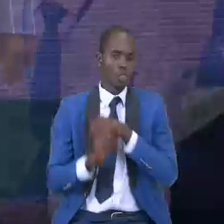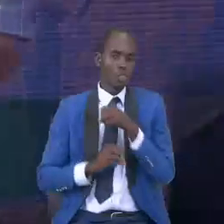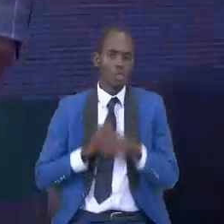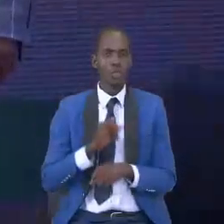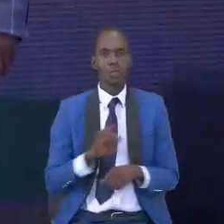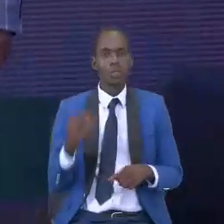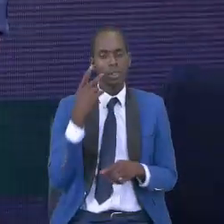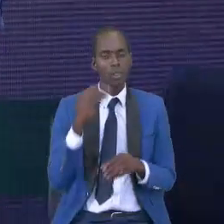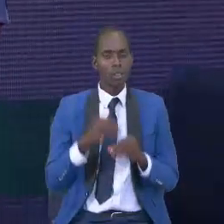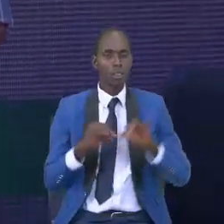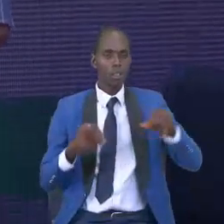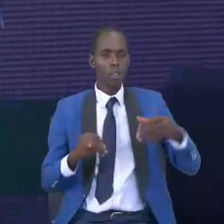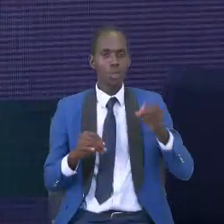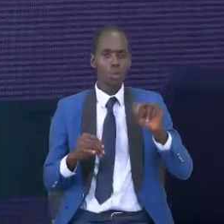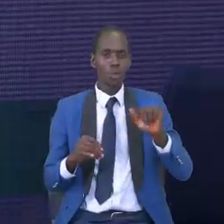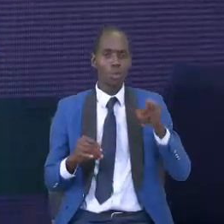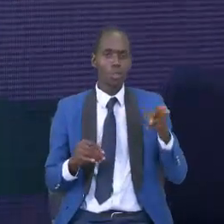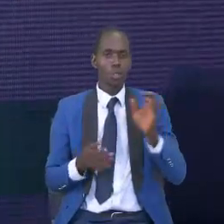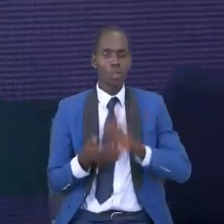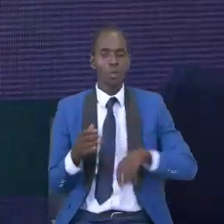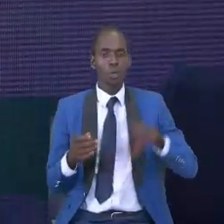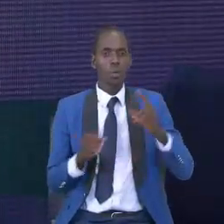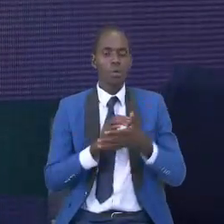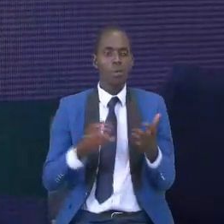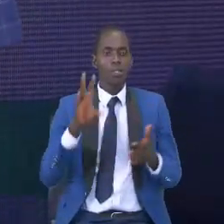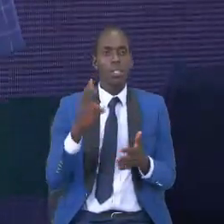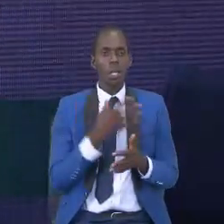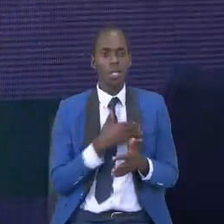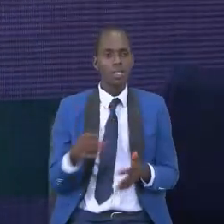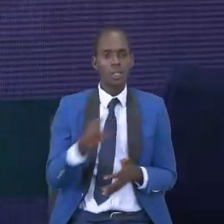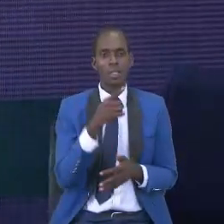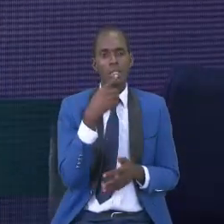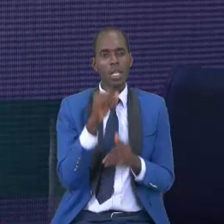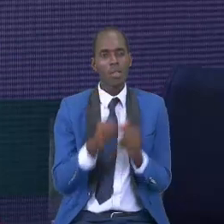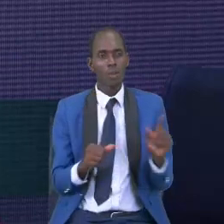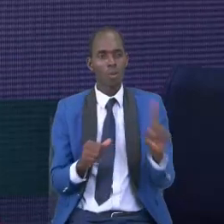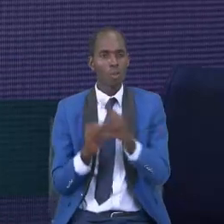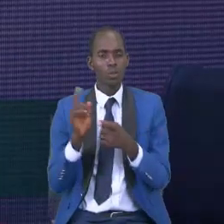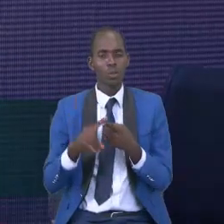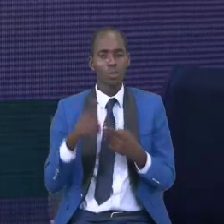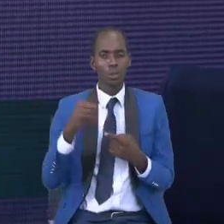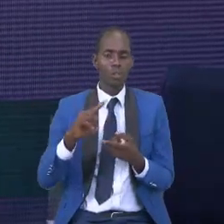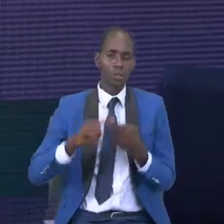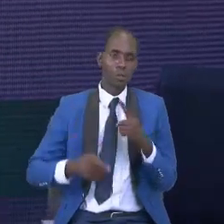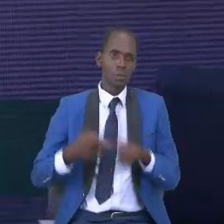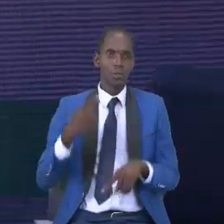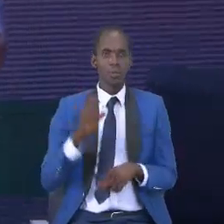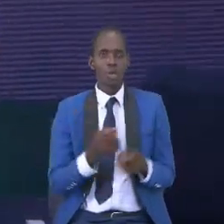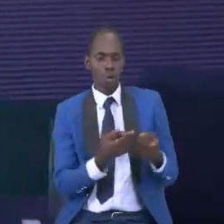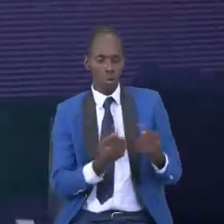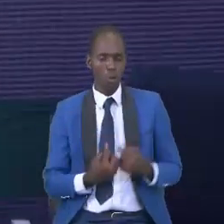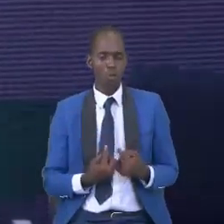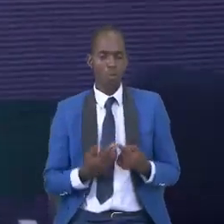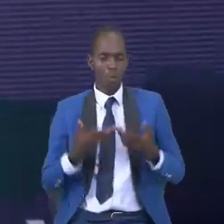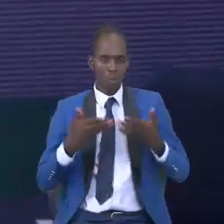they said, everyone to his fellow, come, let us cast lots, that we